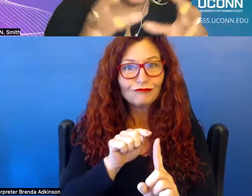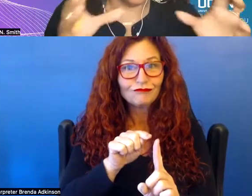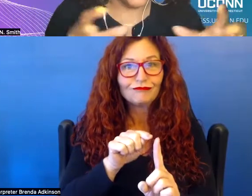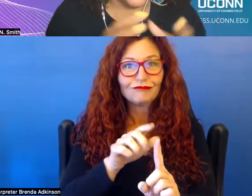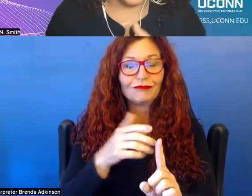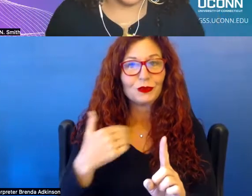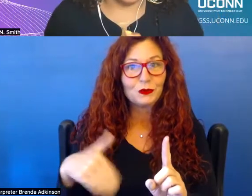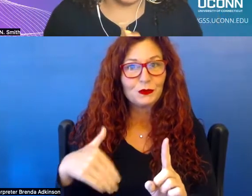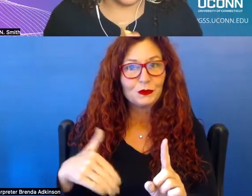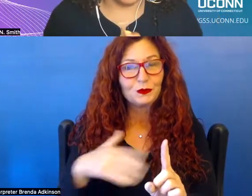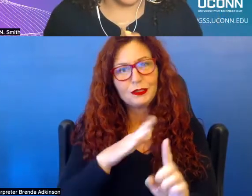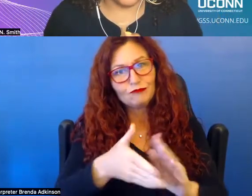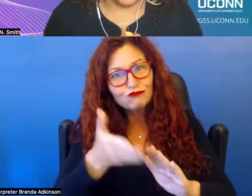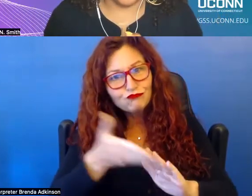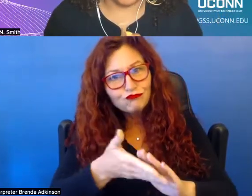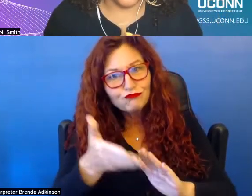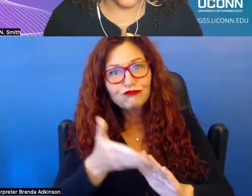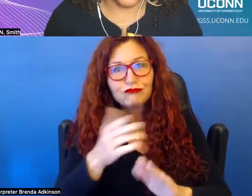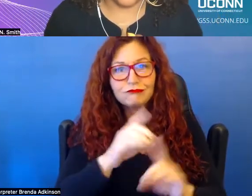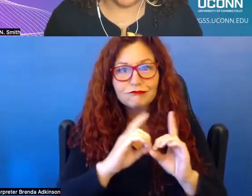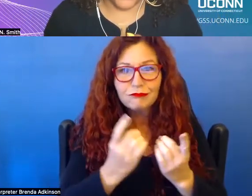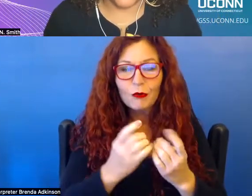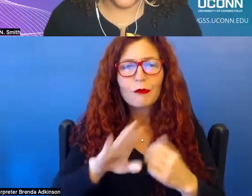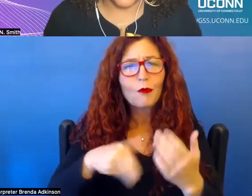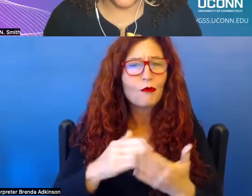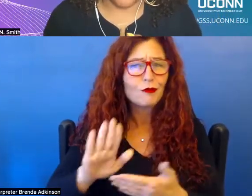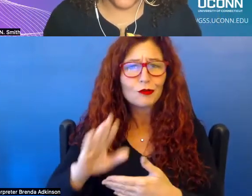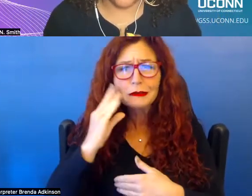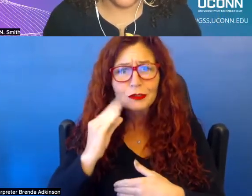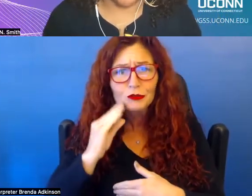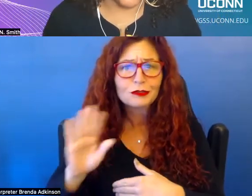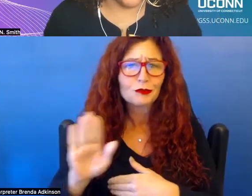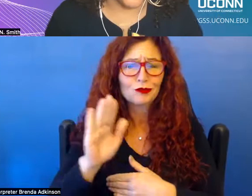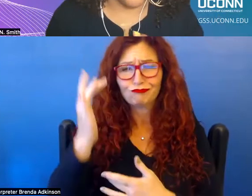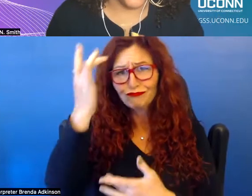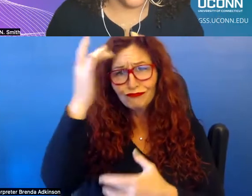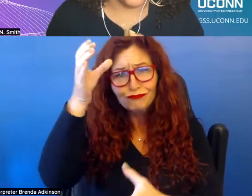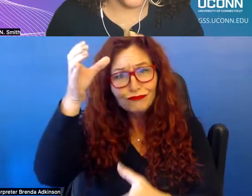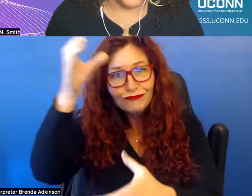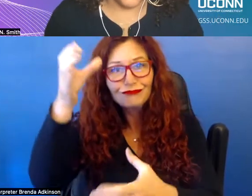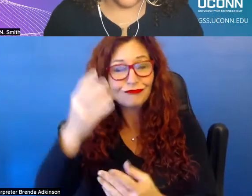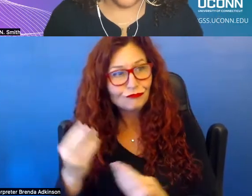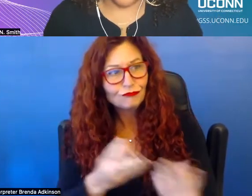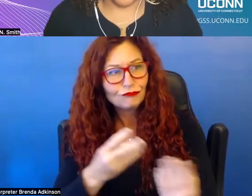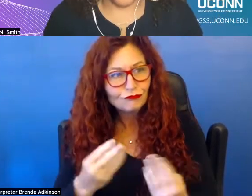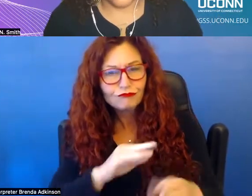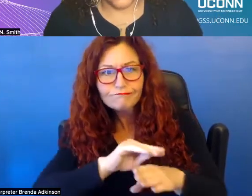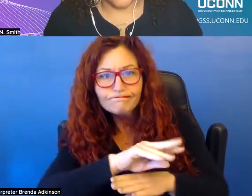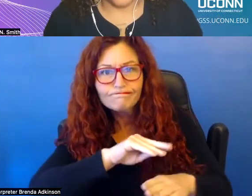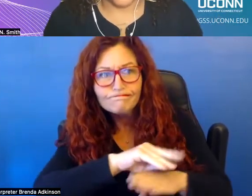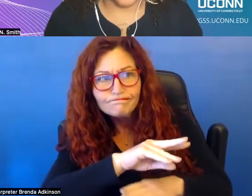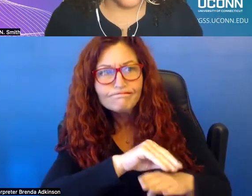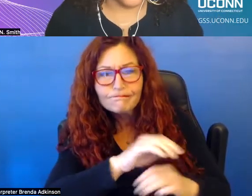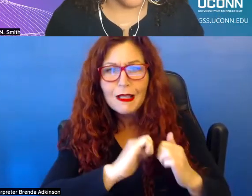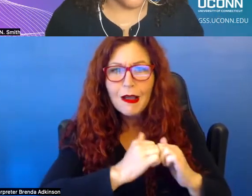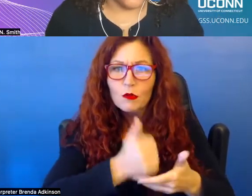department of it to help lend her brilliance and her practice around ways in which we can resource girls of color,